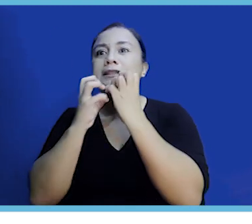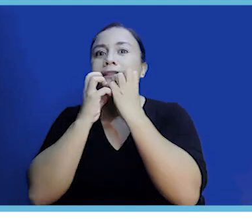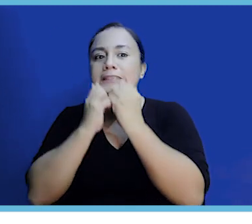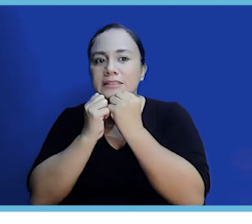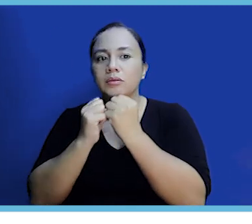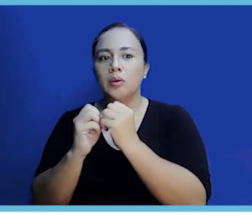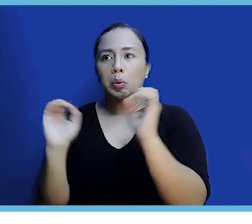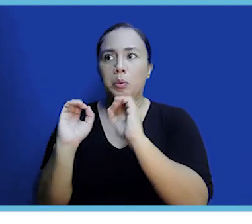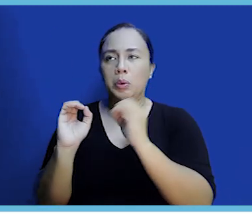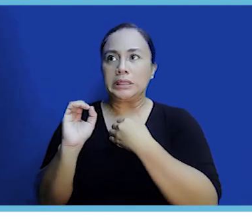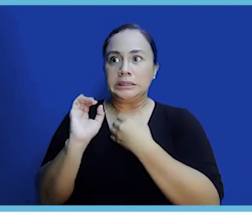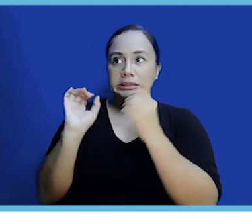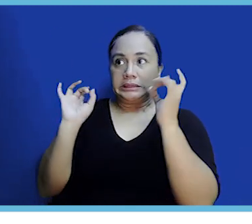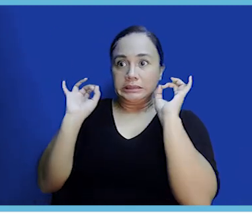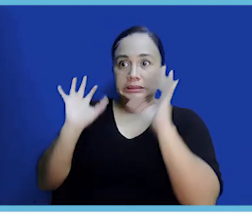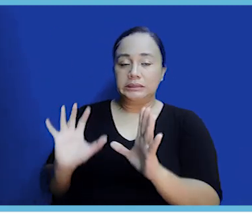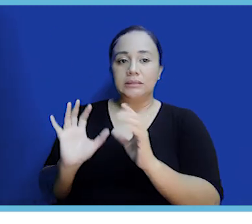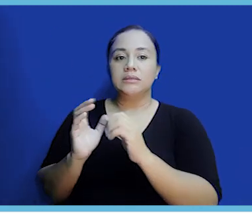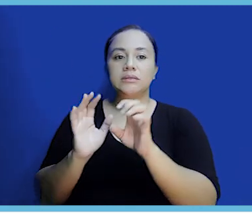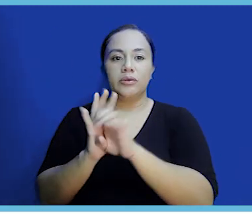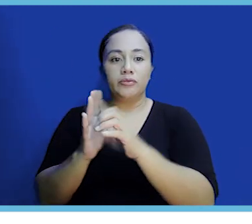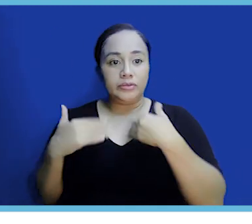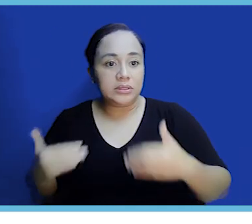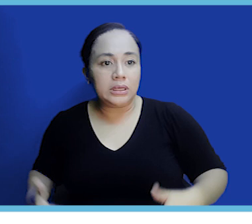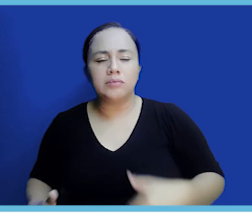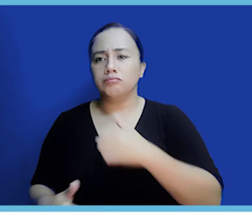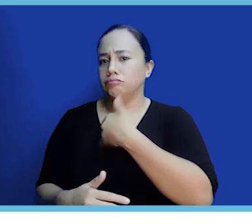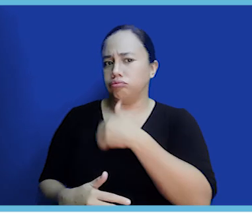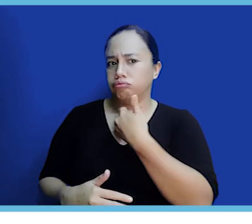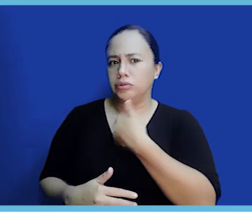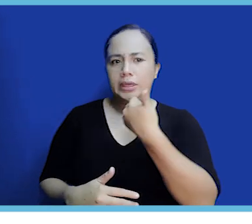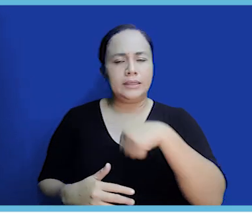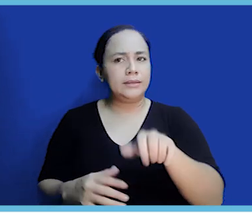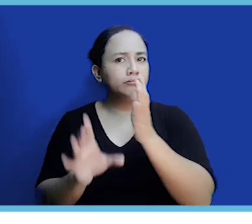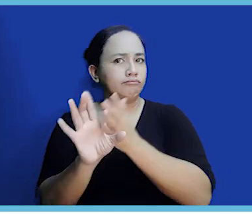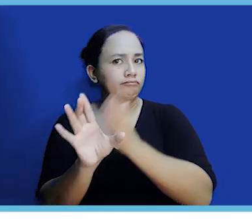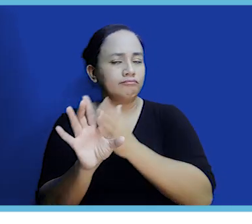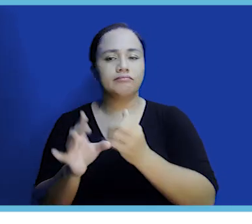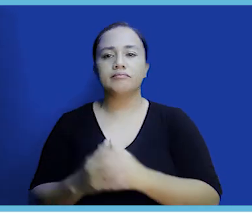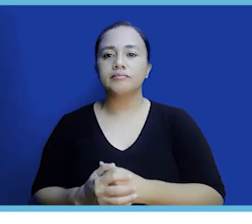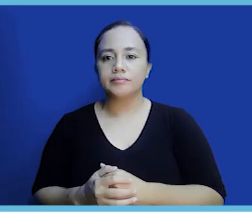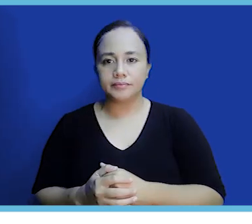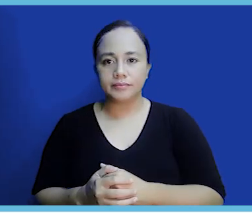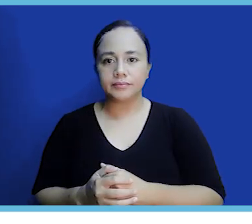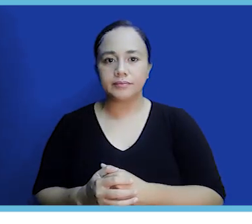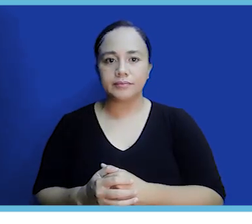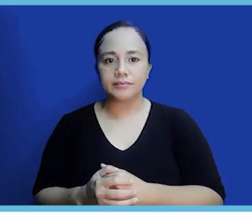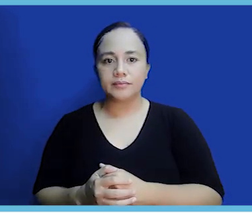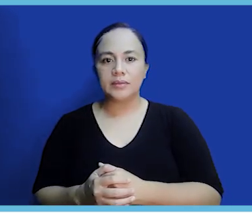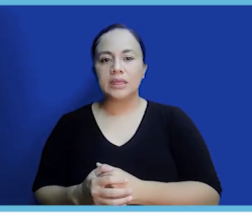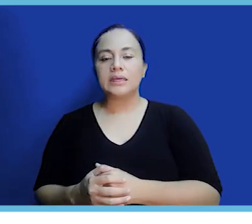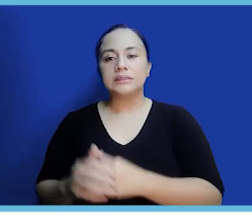respected and valued without the fear of any kind of harm, such as physical, emotional, and/or psychological.